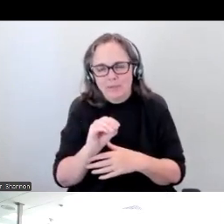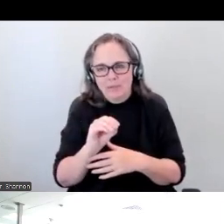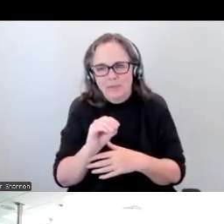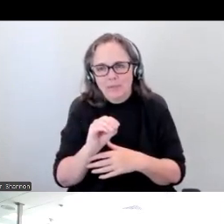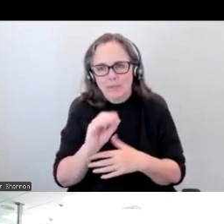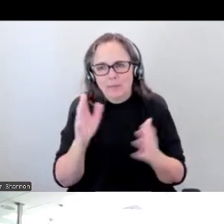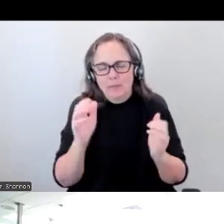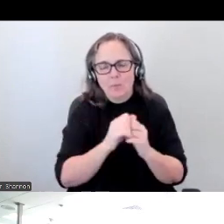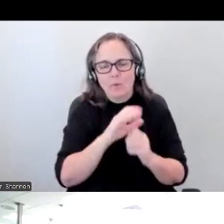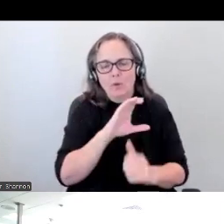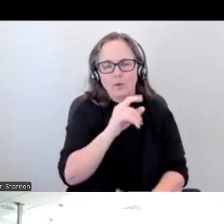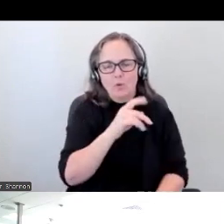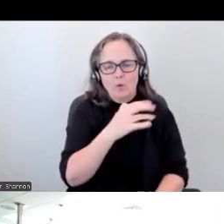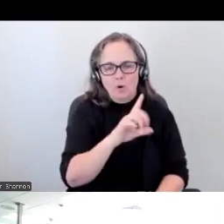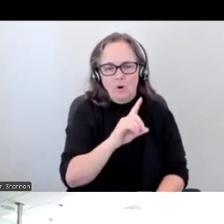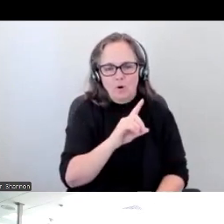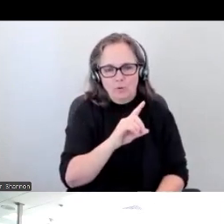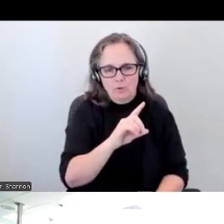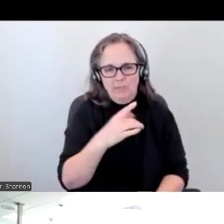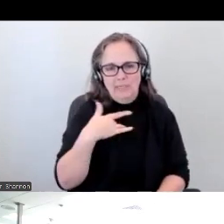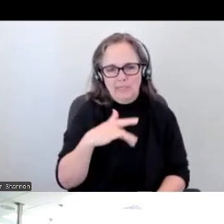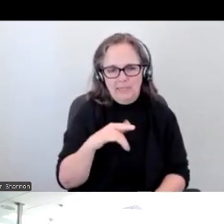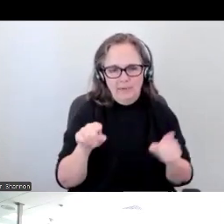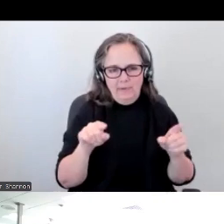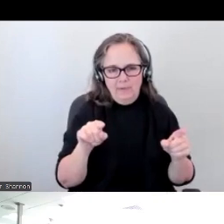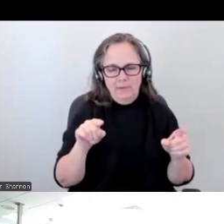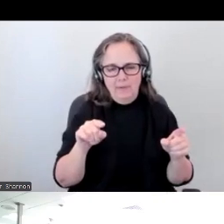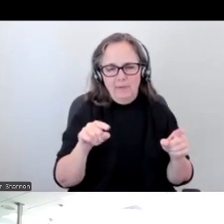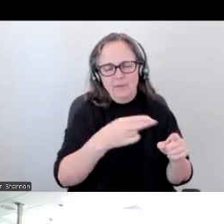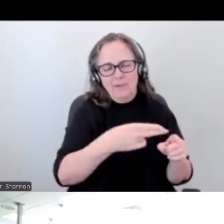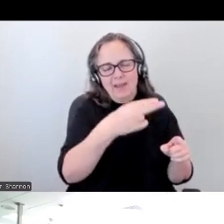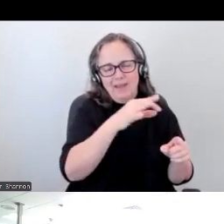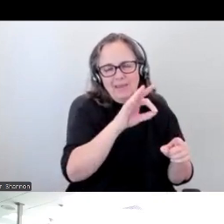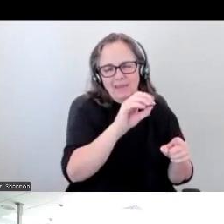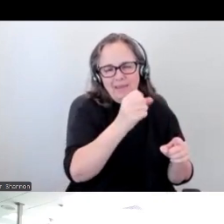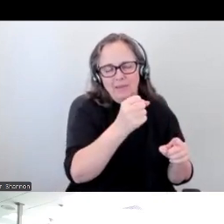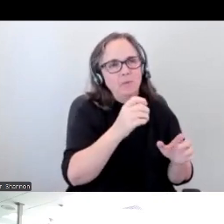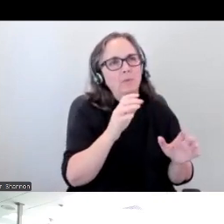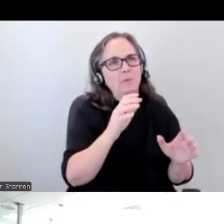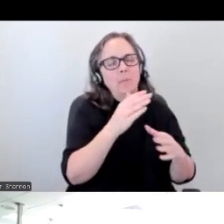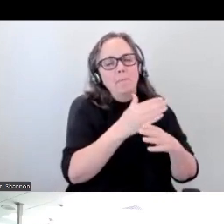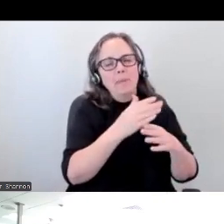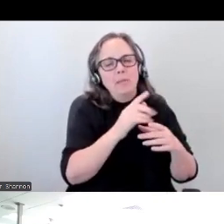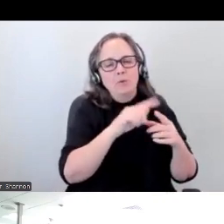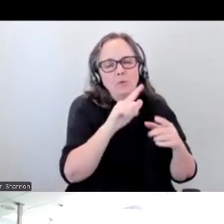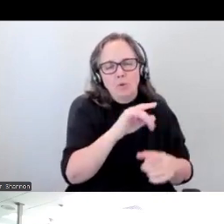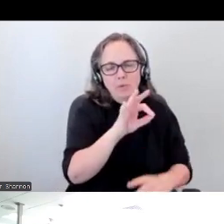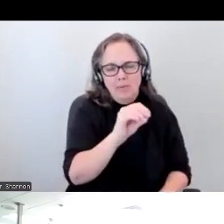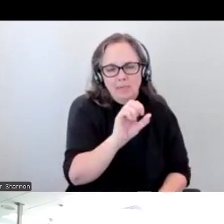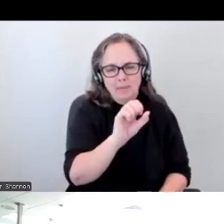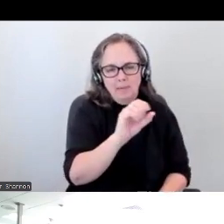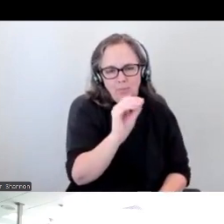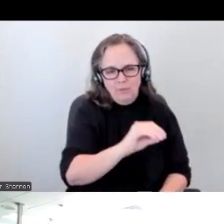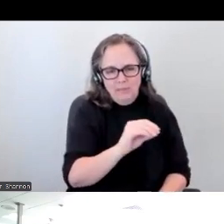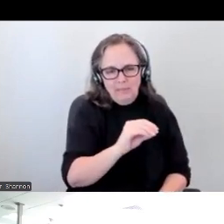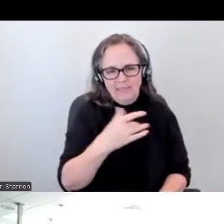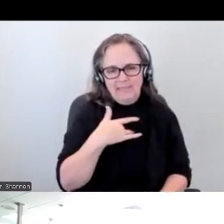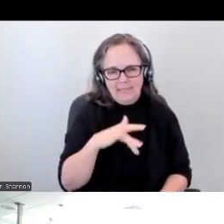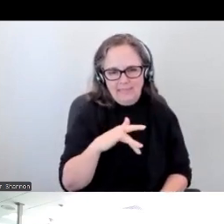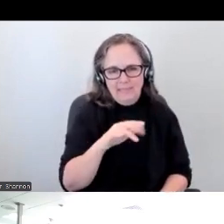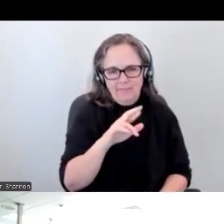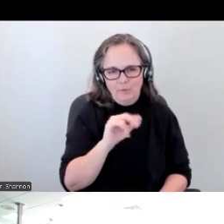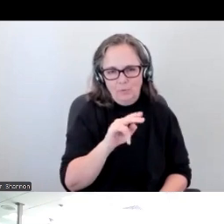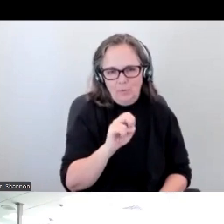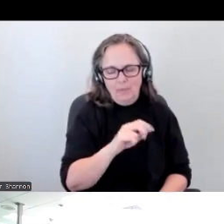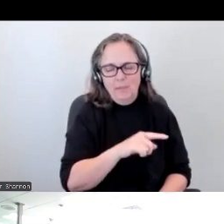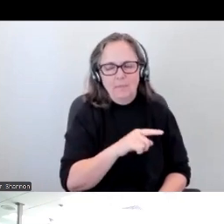Cologuard sensitivity rate, which is high 90s, or I'm sorry, mid to low 90% sensitivity rate.